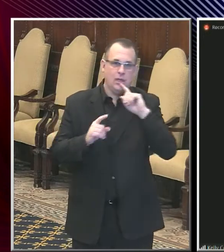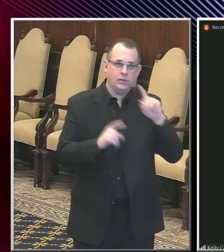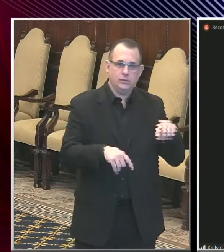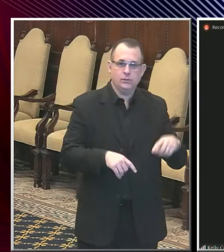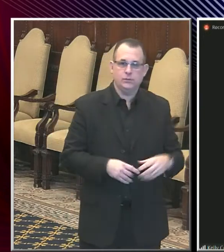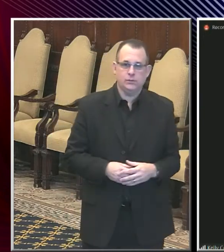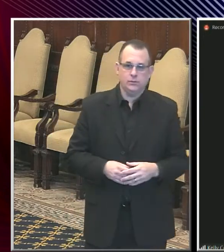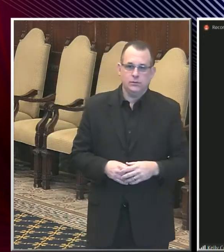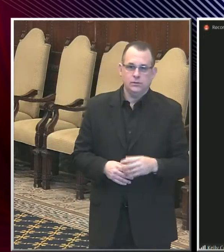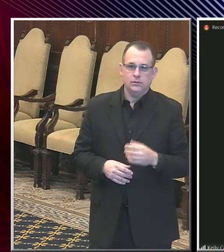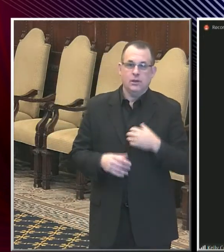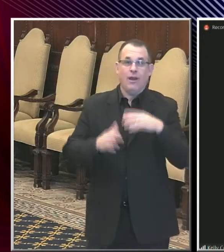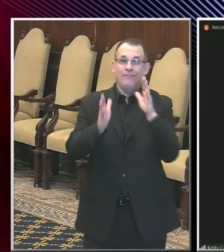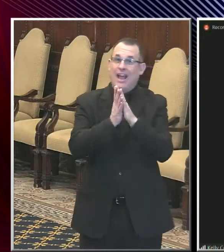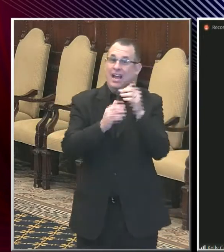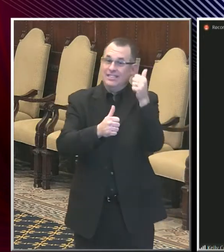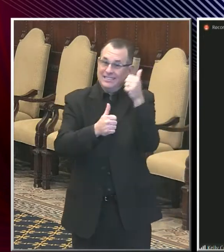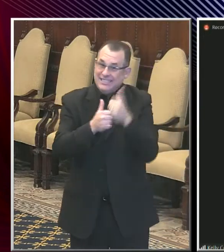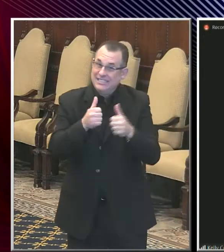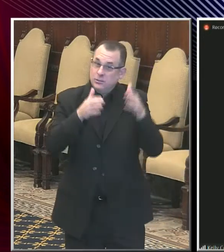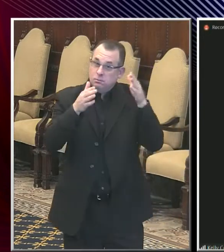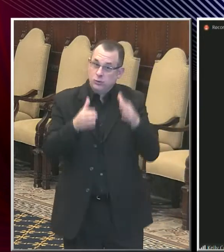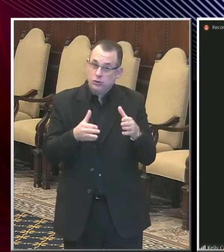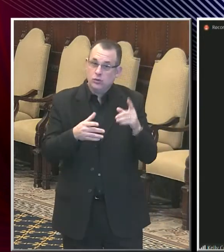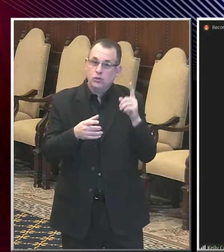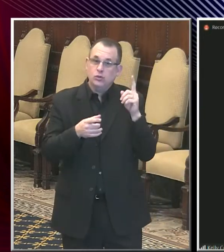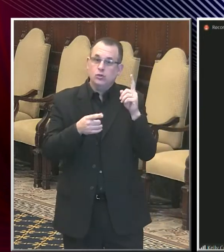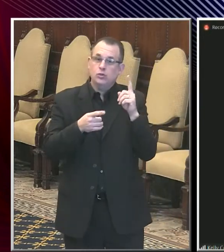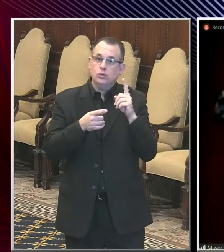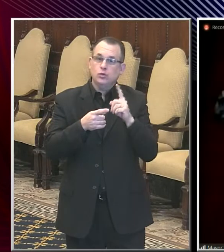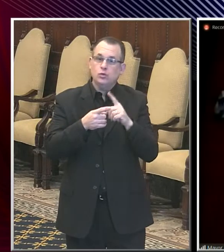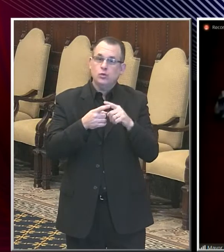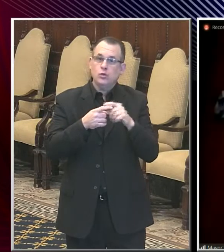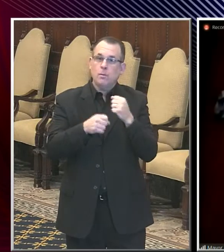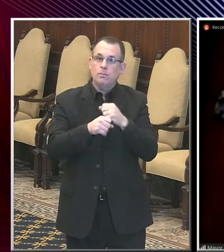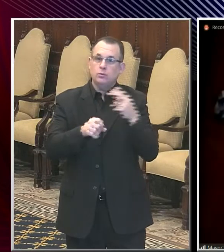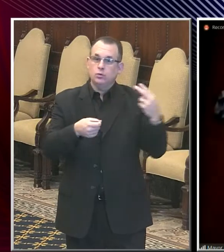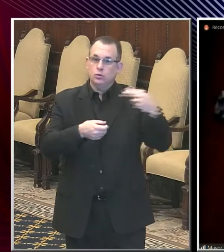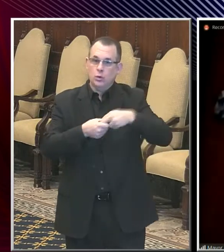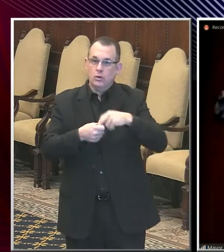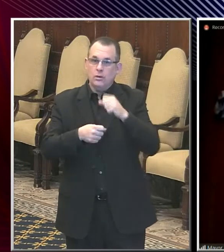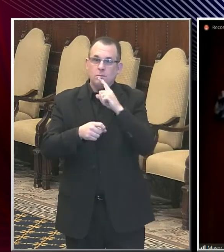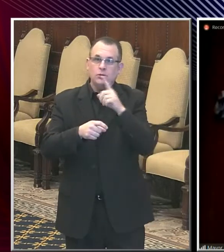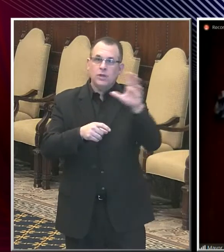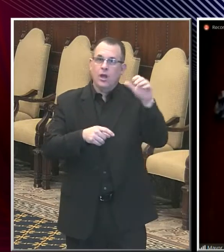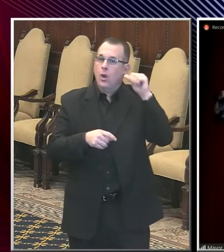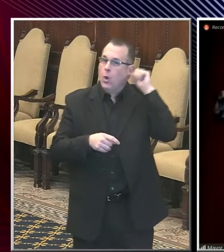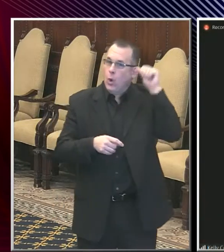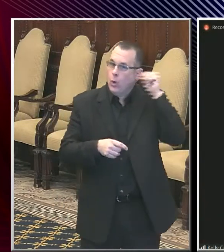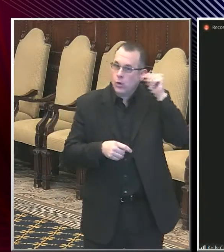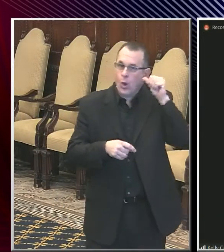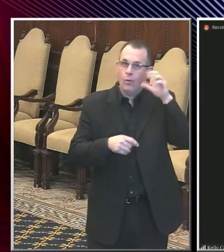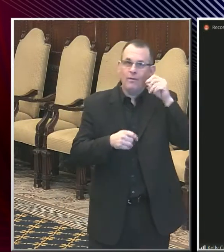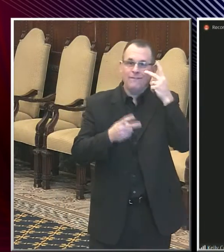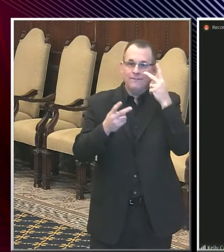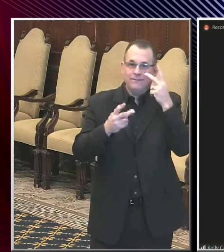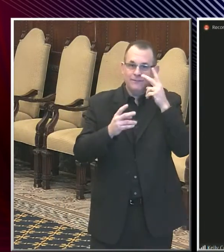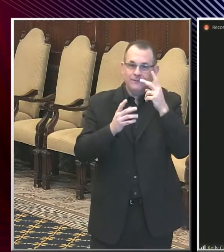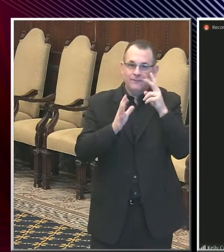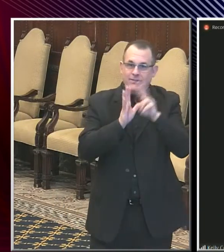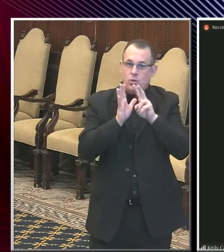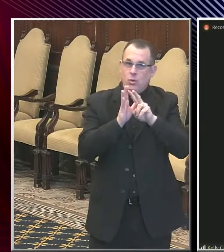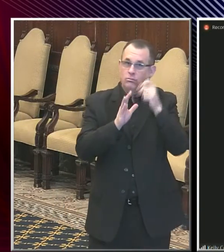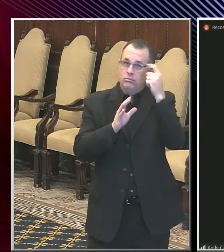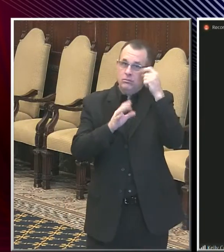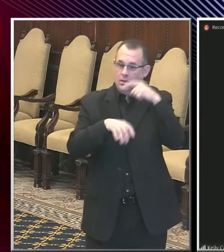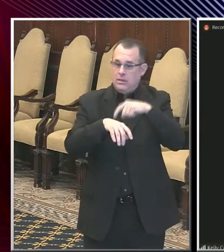our speakers to again join us with your audio and video. Please remember, we do have limited time during these briefings, so